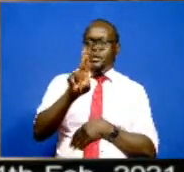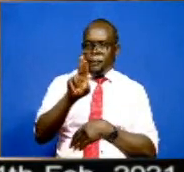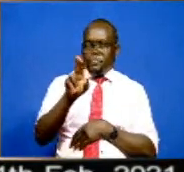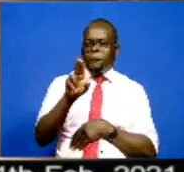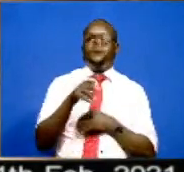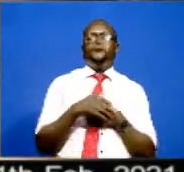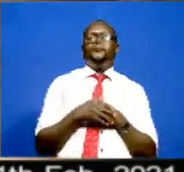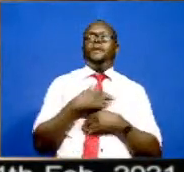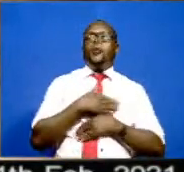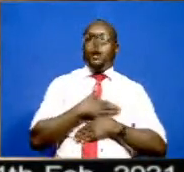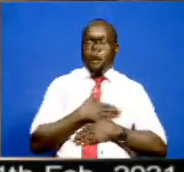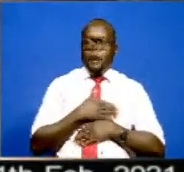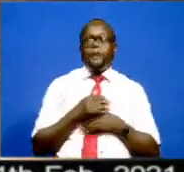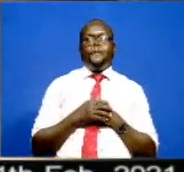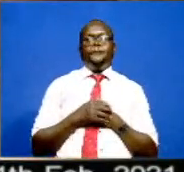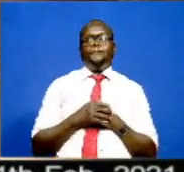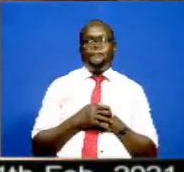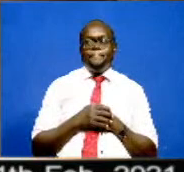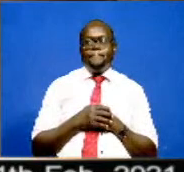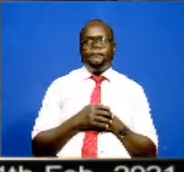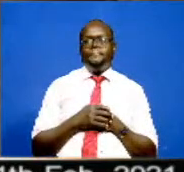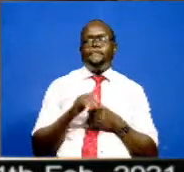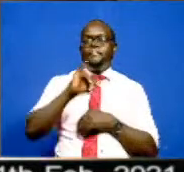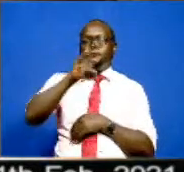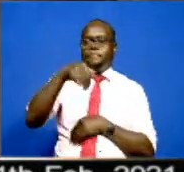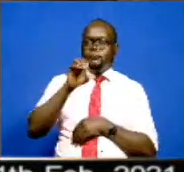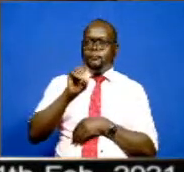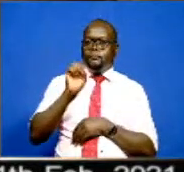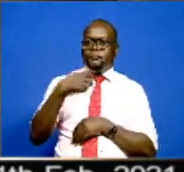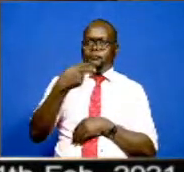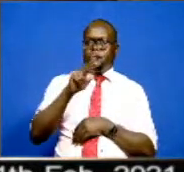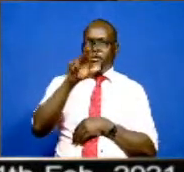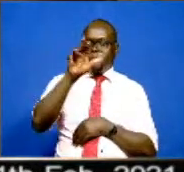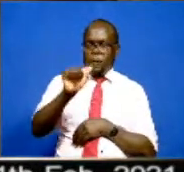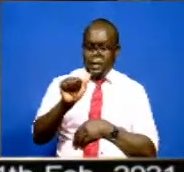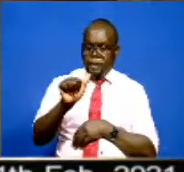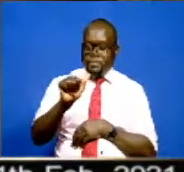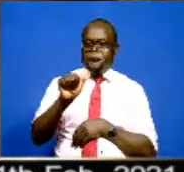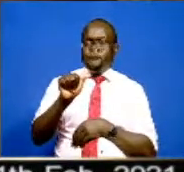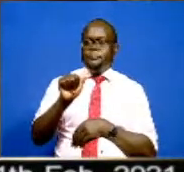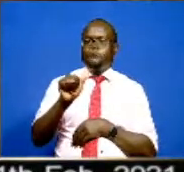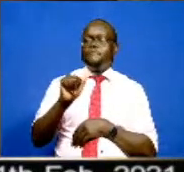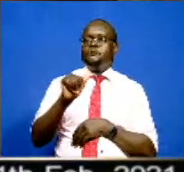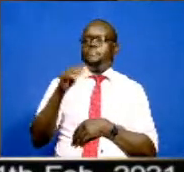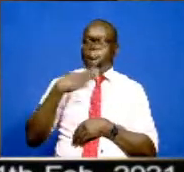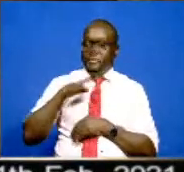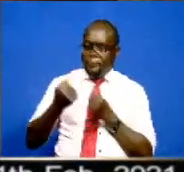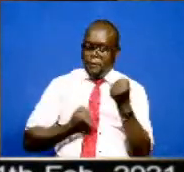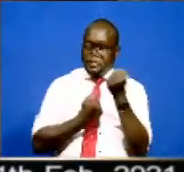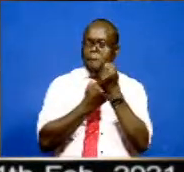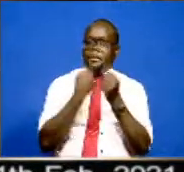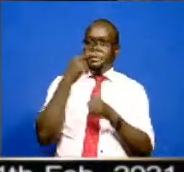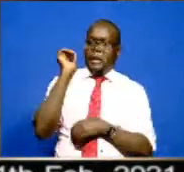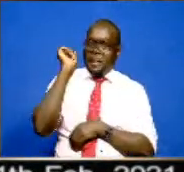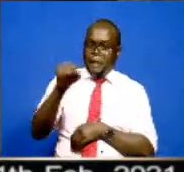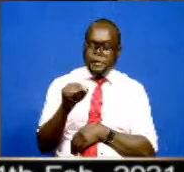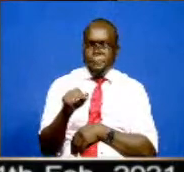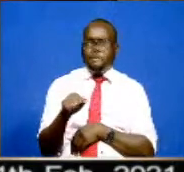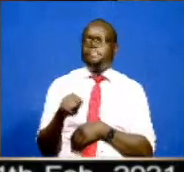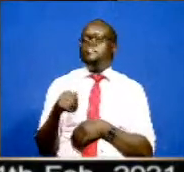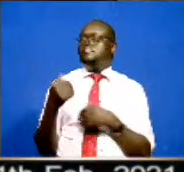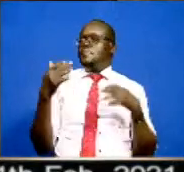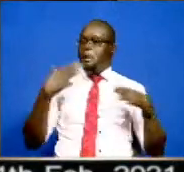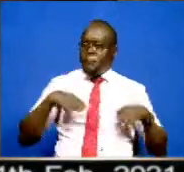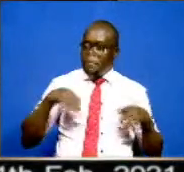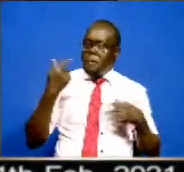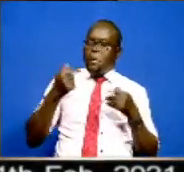MP. And the Honorable Joshua Kivinda Kimilu, MP. Will as many as what opinion say aye? Aye.